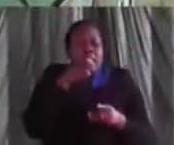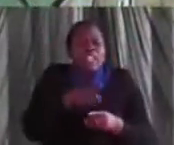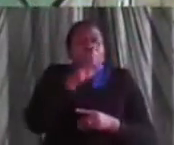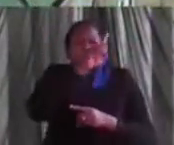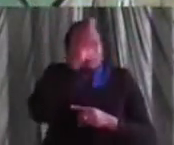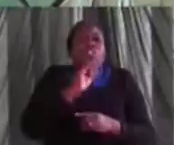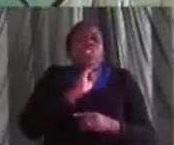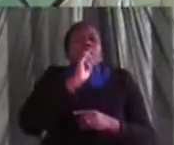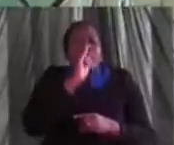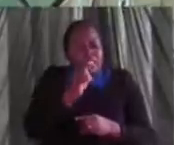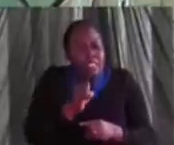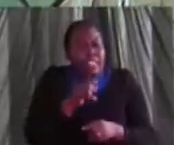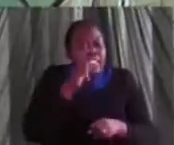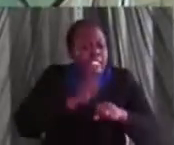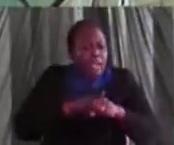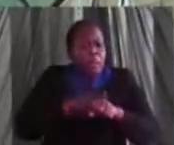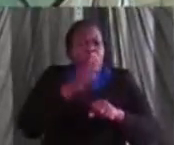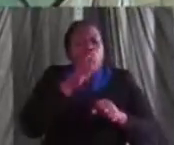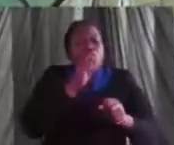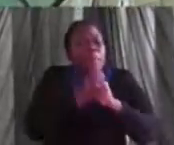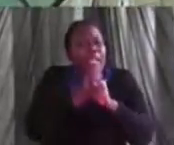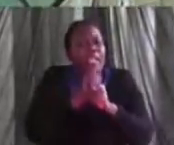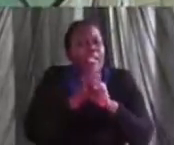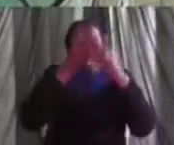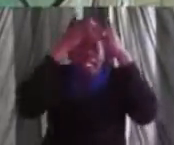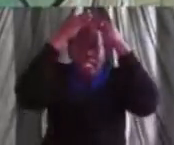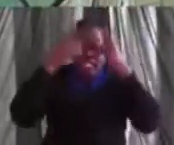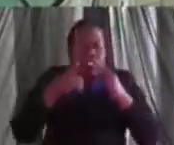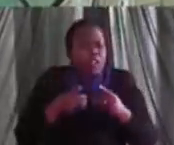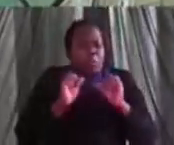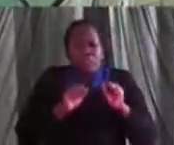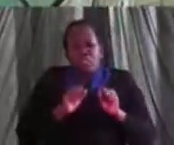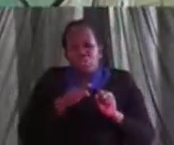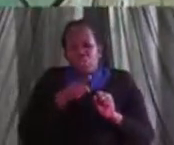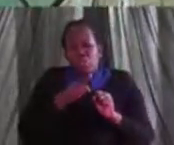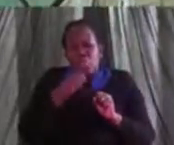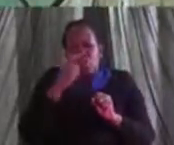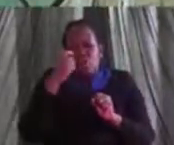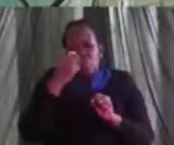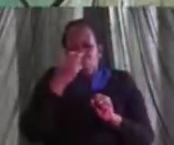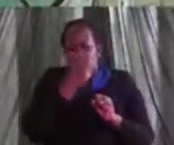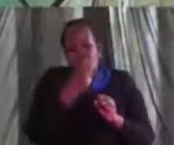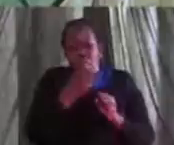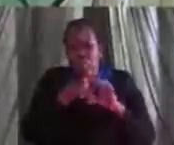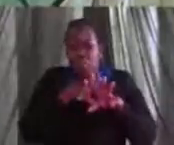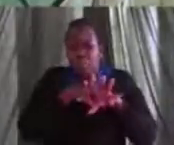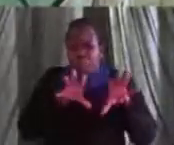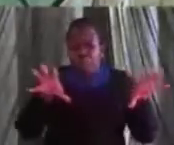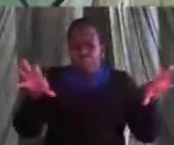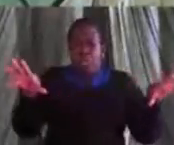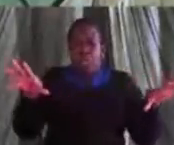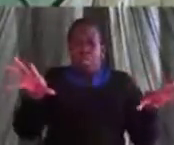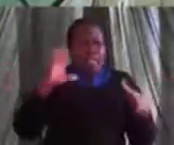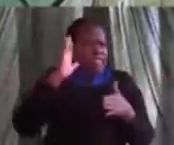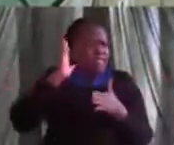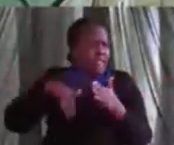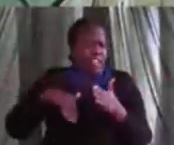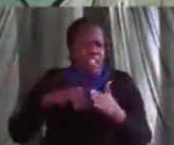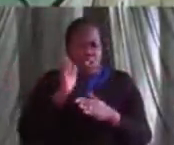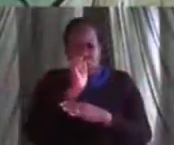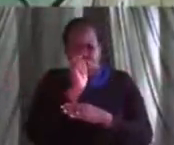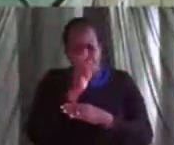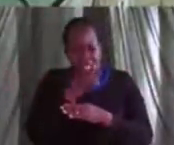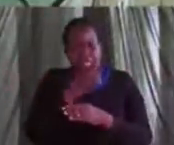you make a decision as a judge, should you have a broader outlook so that the consequences of the decision, other than looking at the letter of the law,